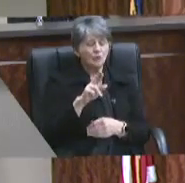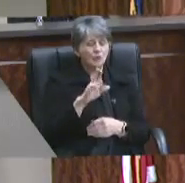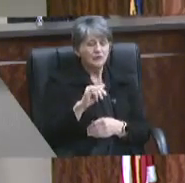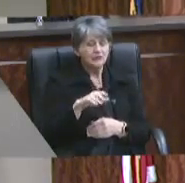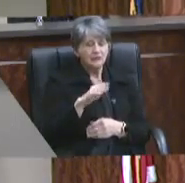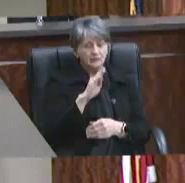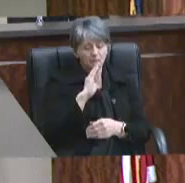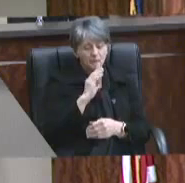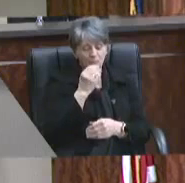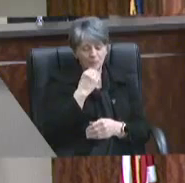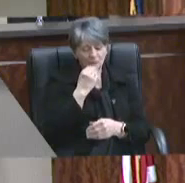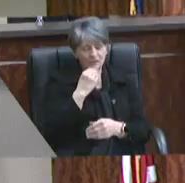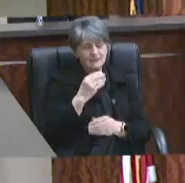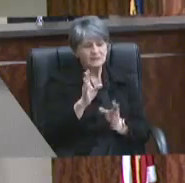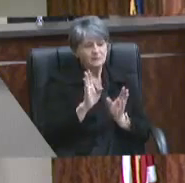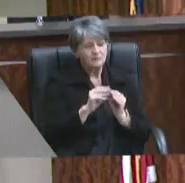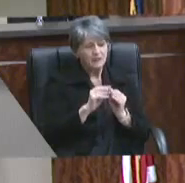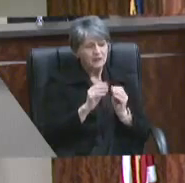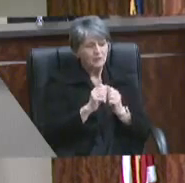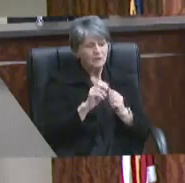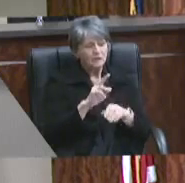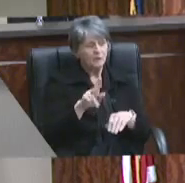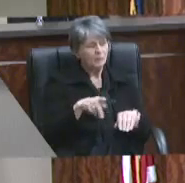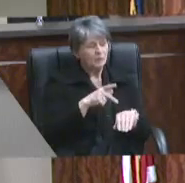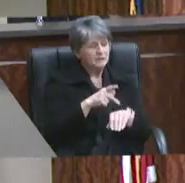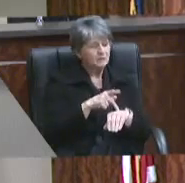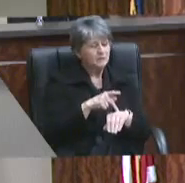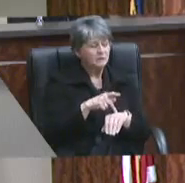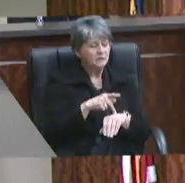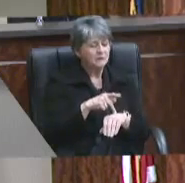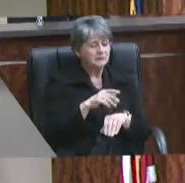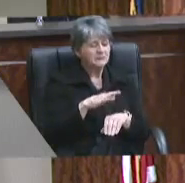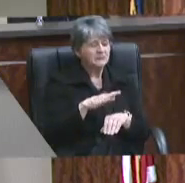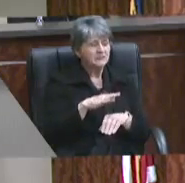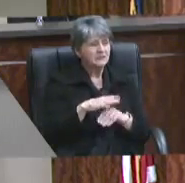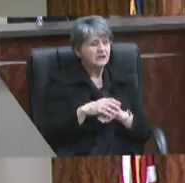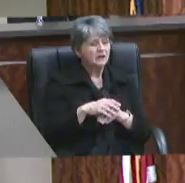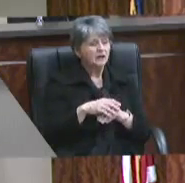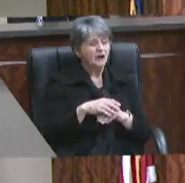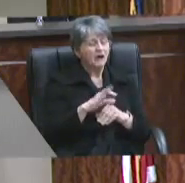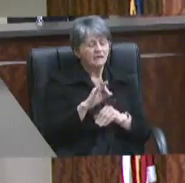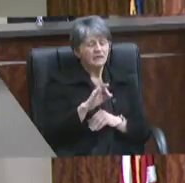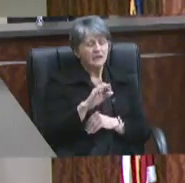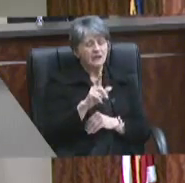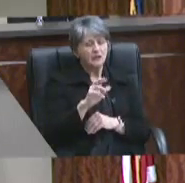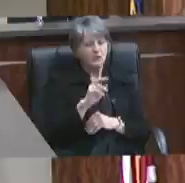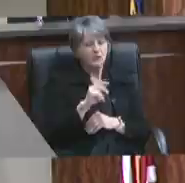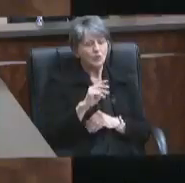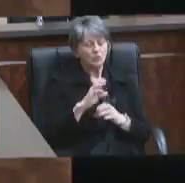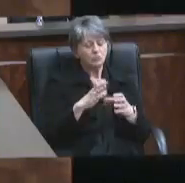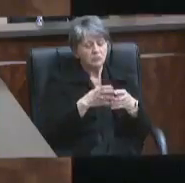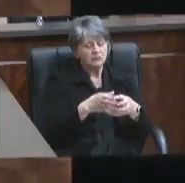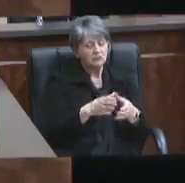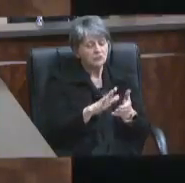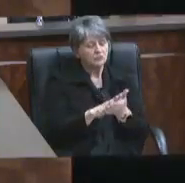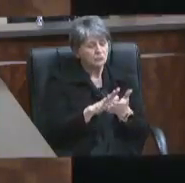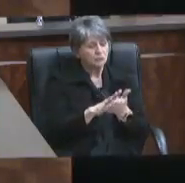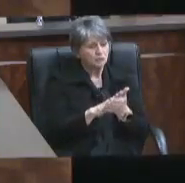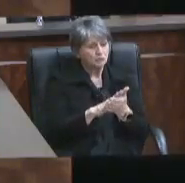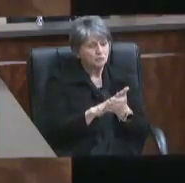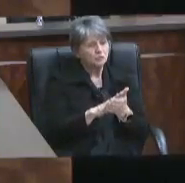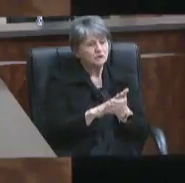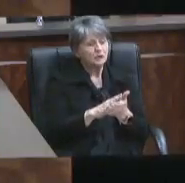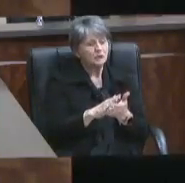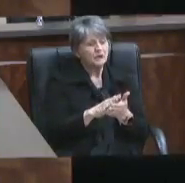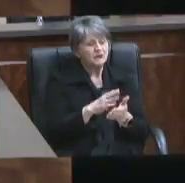and Council, with the principals at the Laurel cluster of schools, and it was held and hosted by the Laurel Elementary